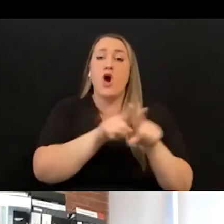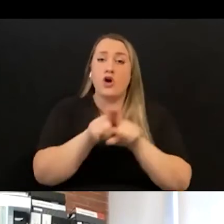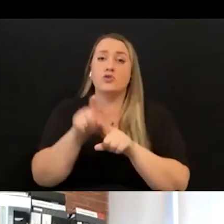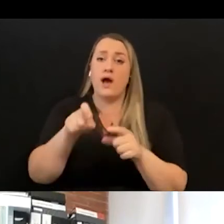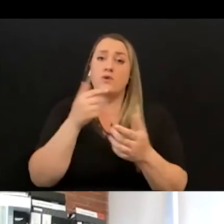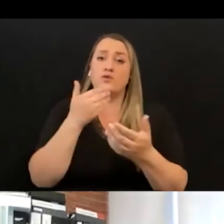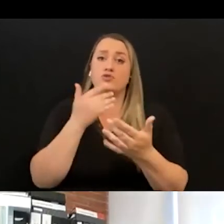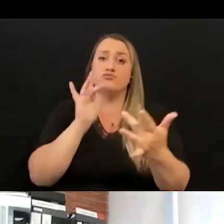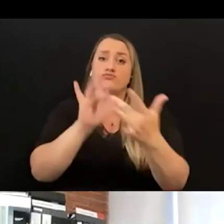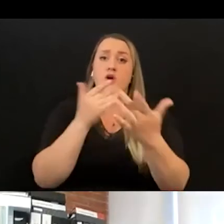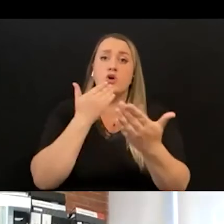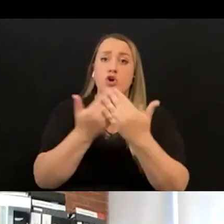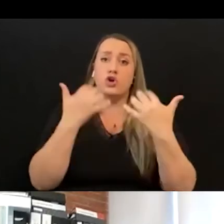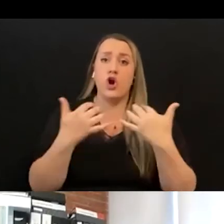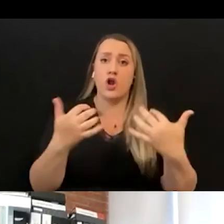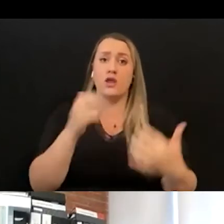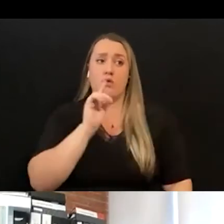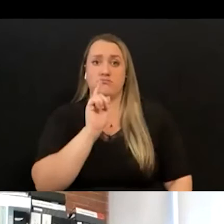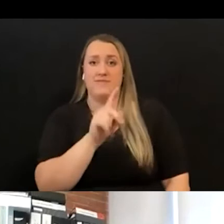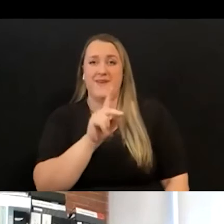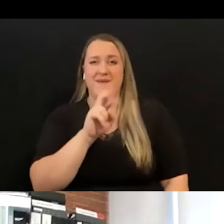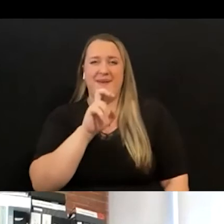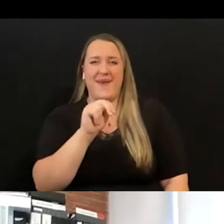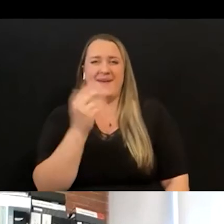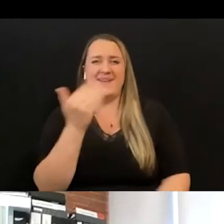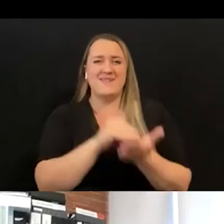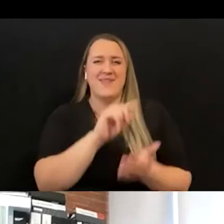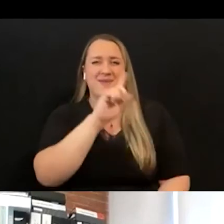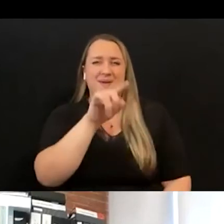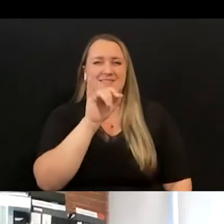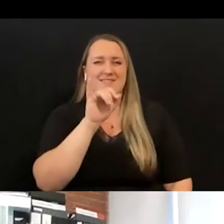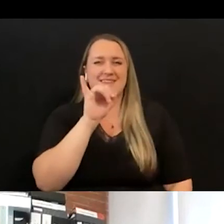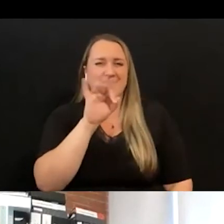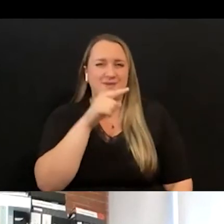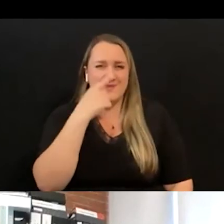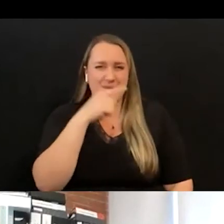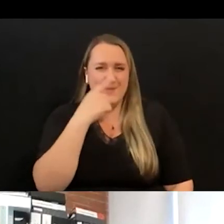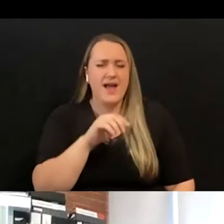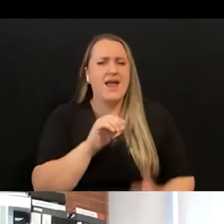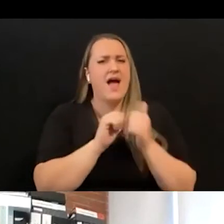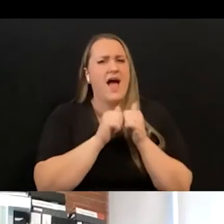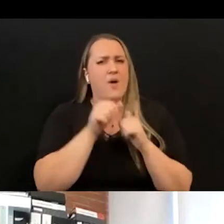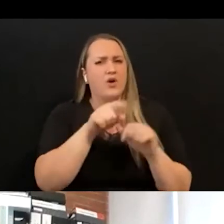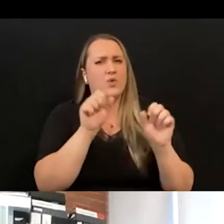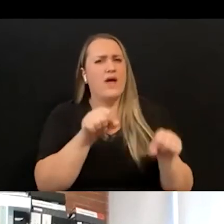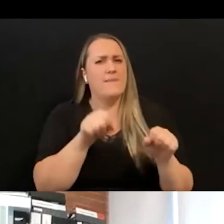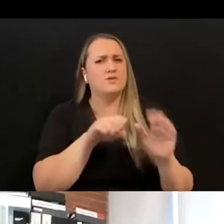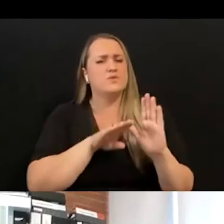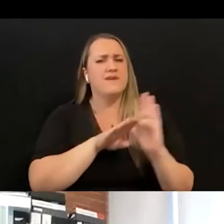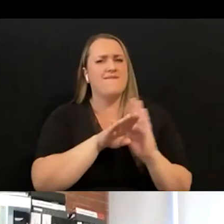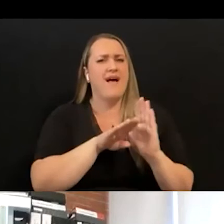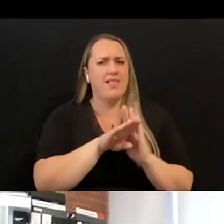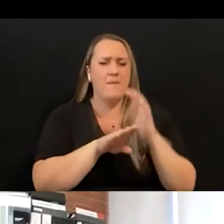actually going to ask you, Karen, another question, if you don't mind. How are you able to develop